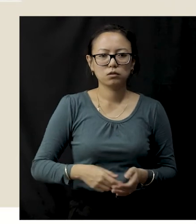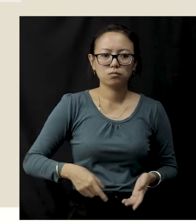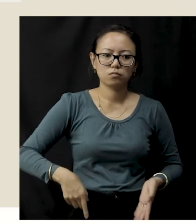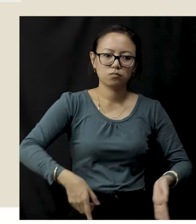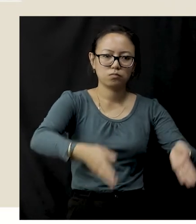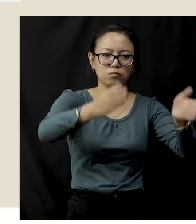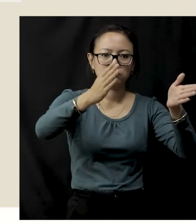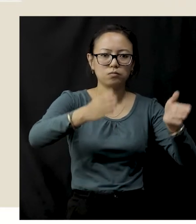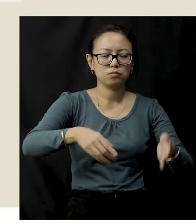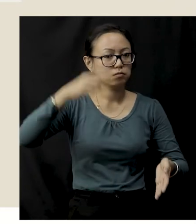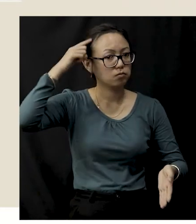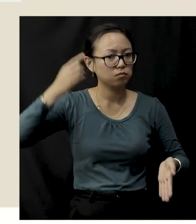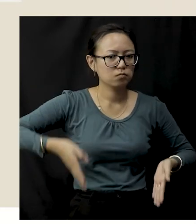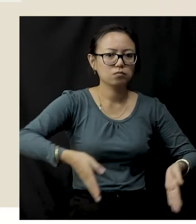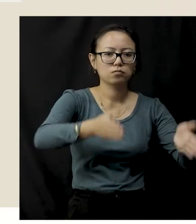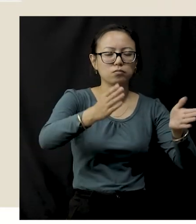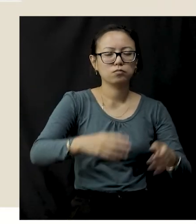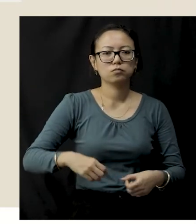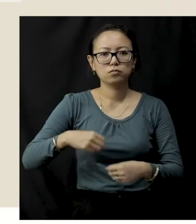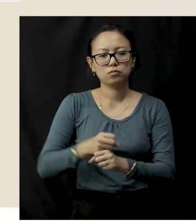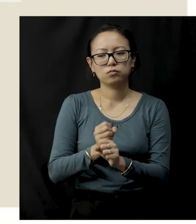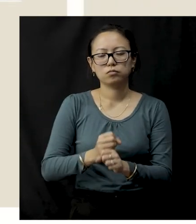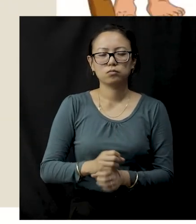to make the roads straight, okay?